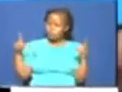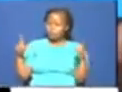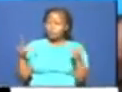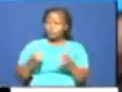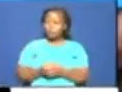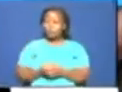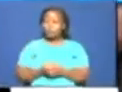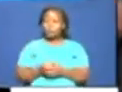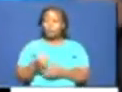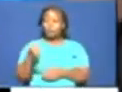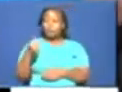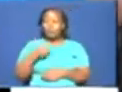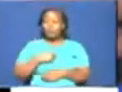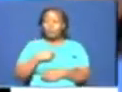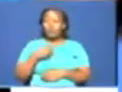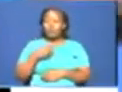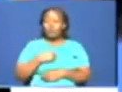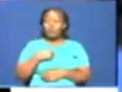Mimi